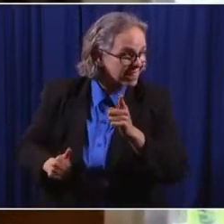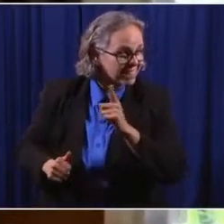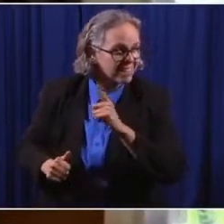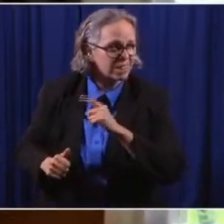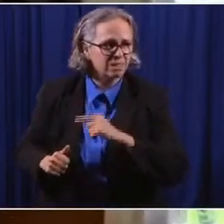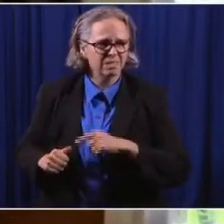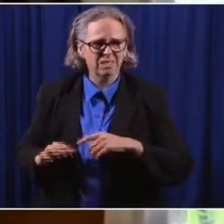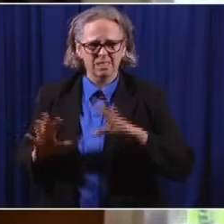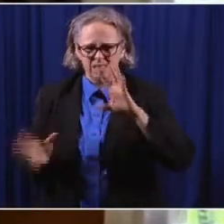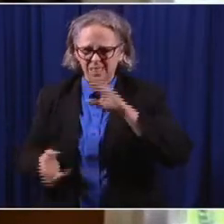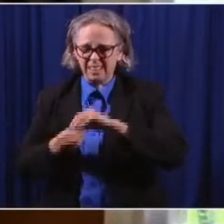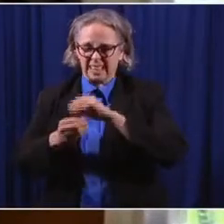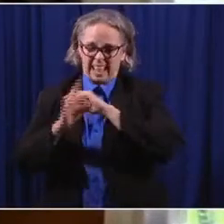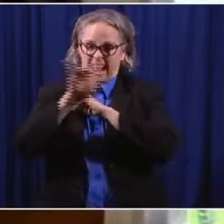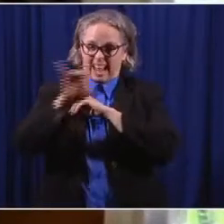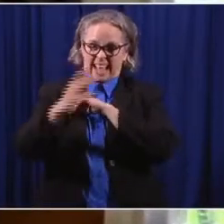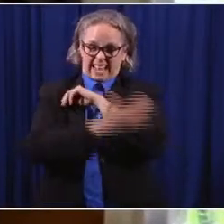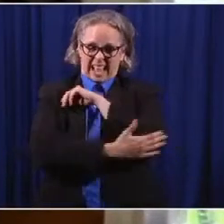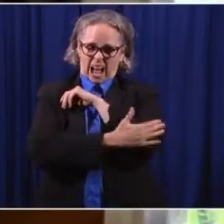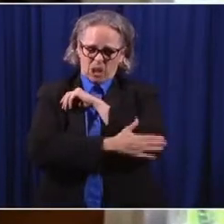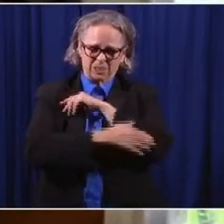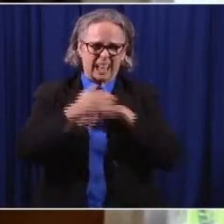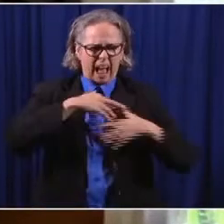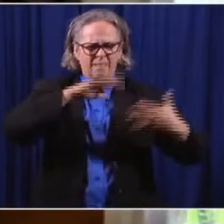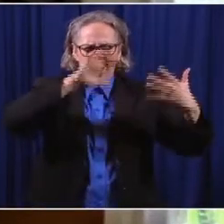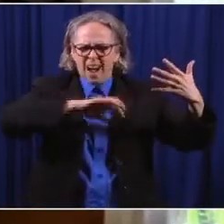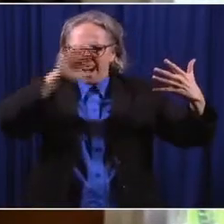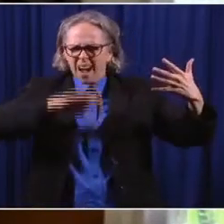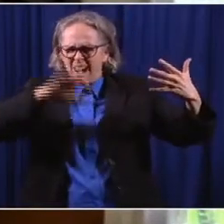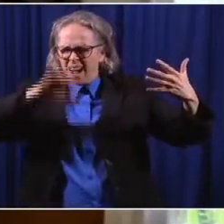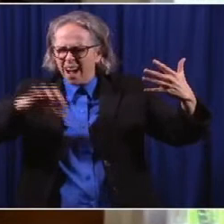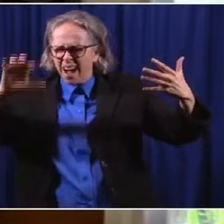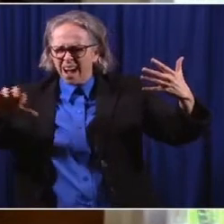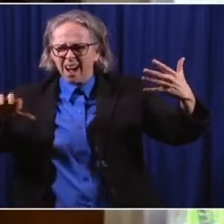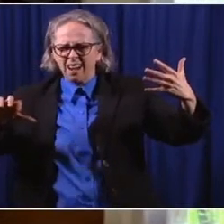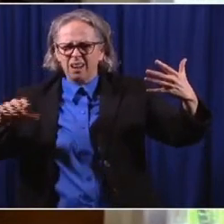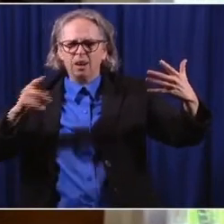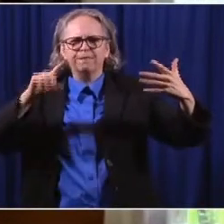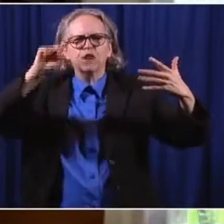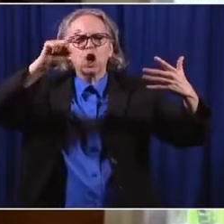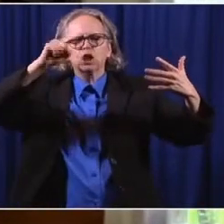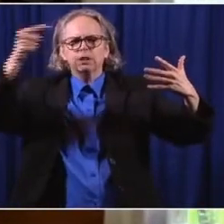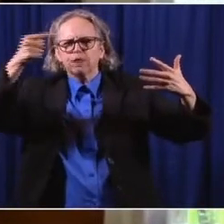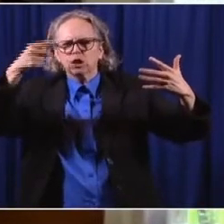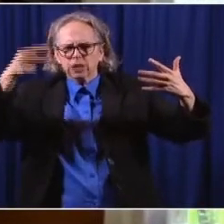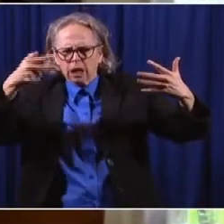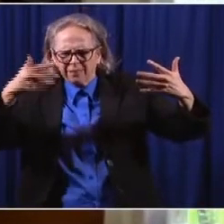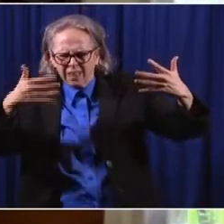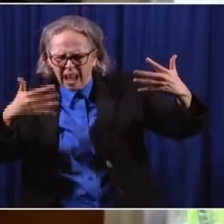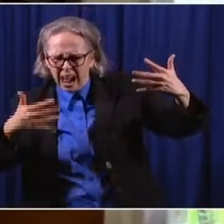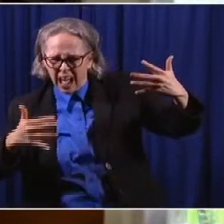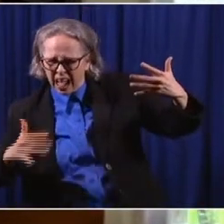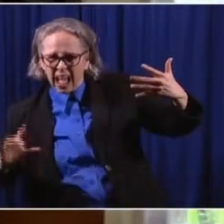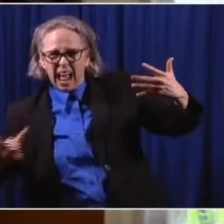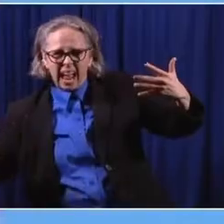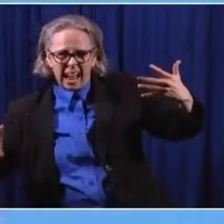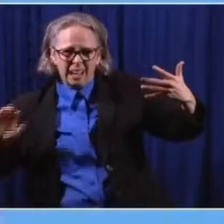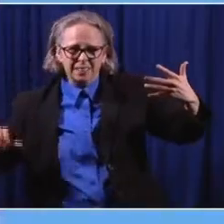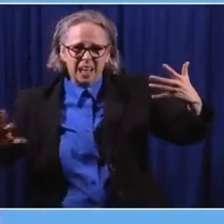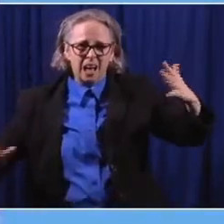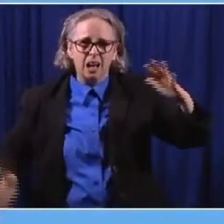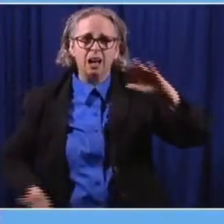can see on our webpage the top 88, but we'll stay, Eric, just with the top 10. These are counties